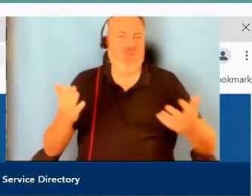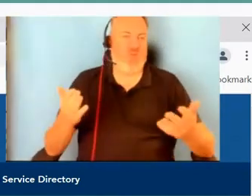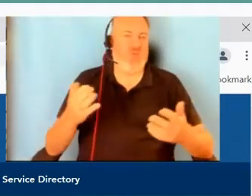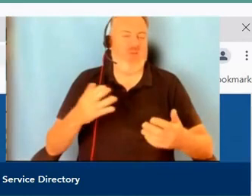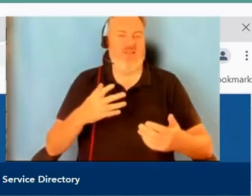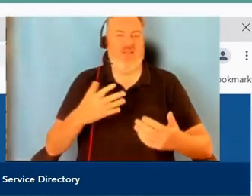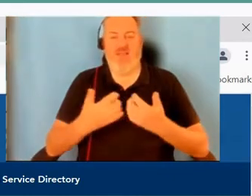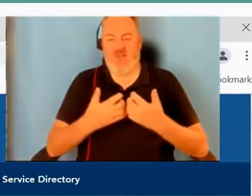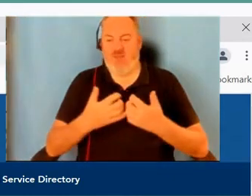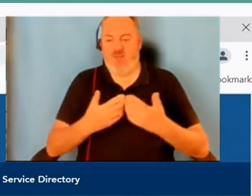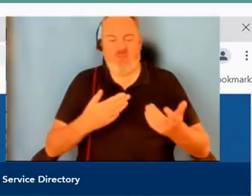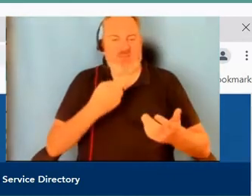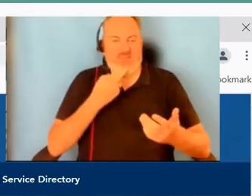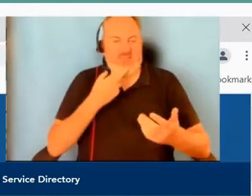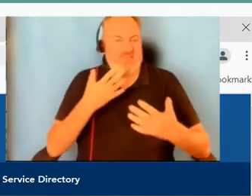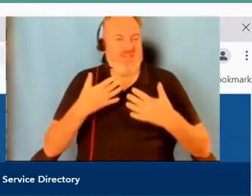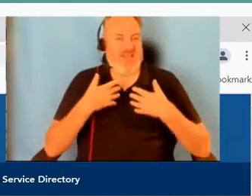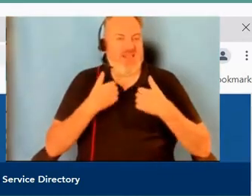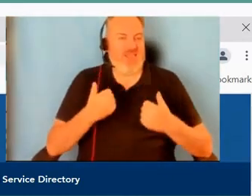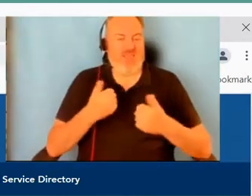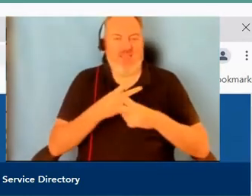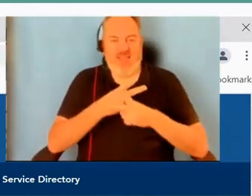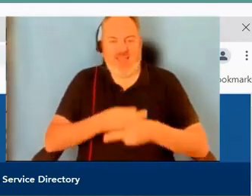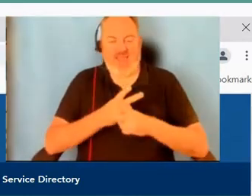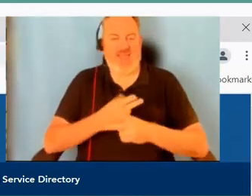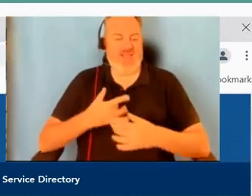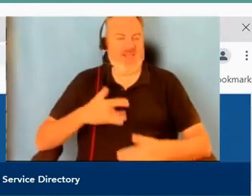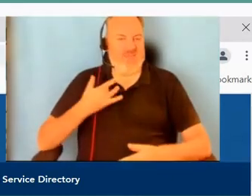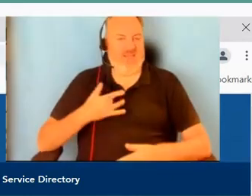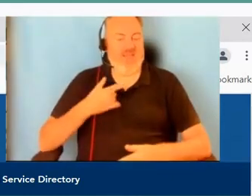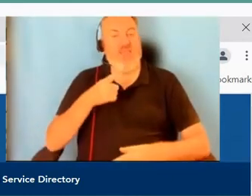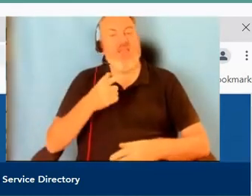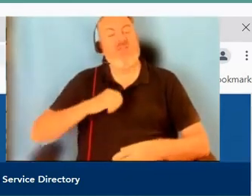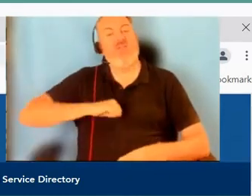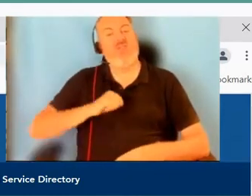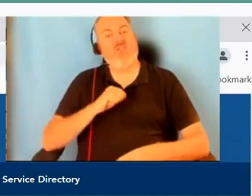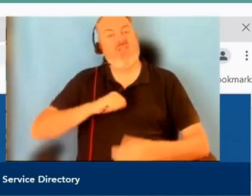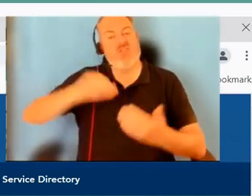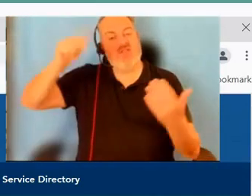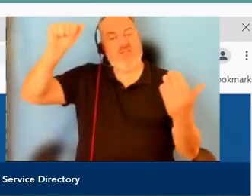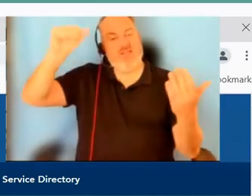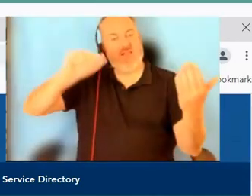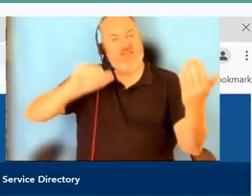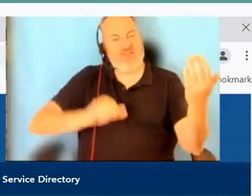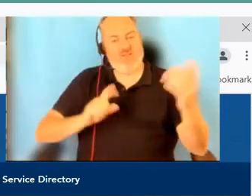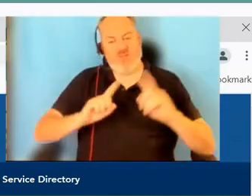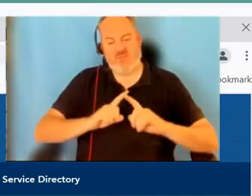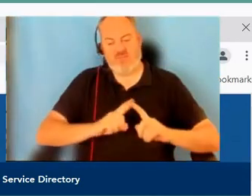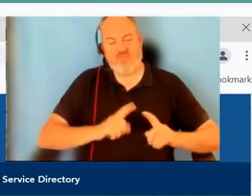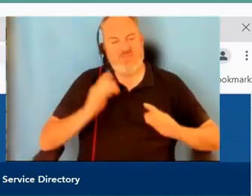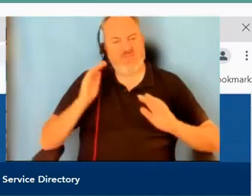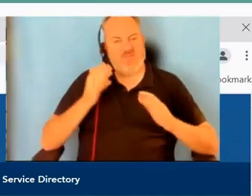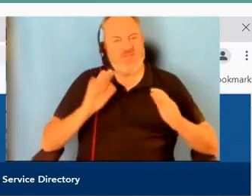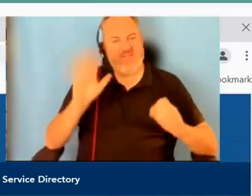living, information on care, support and rights, and they also have Scotland's service directory, which connects you